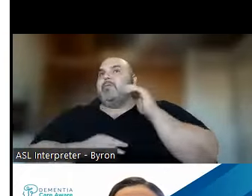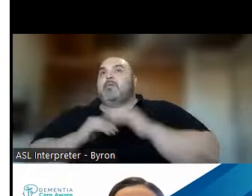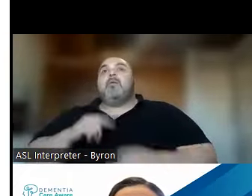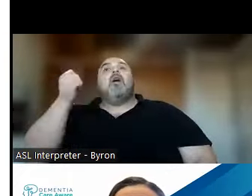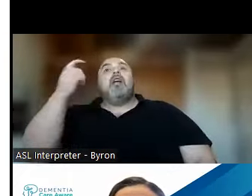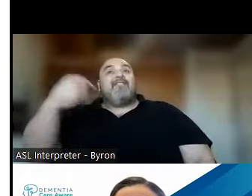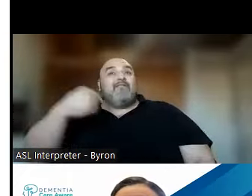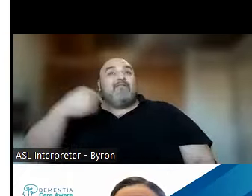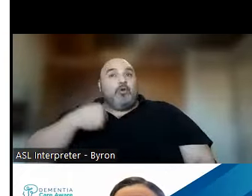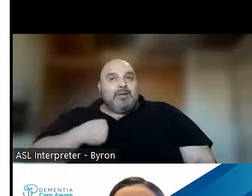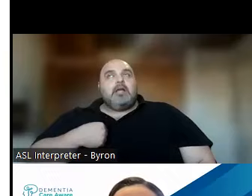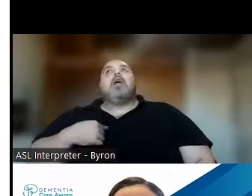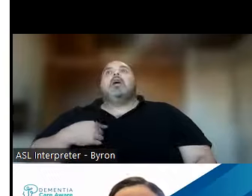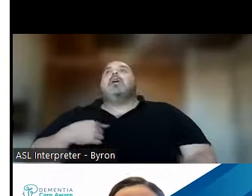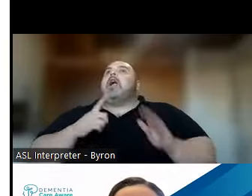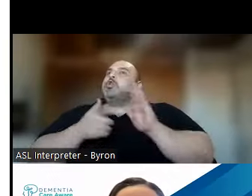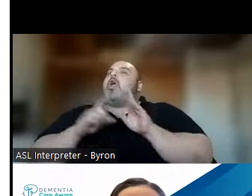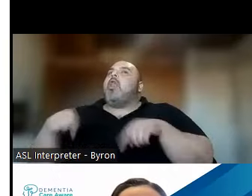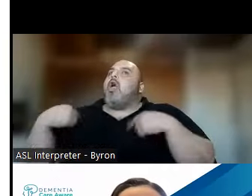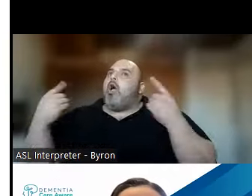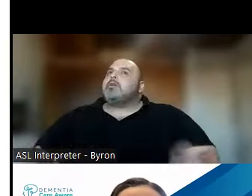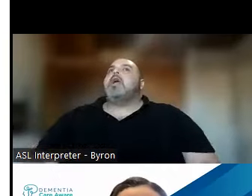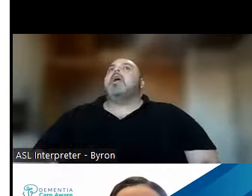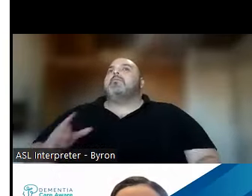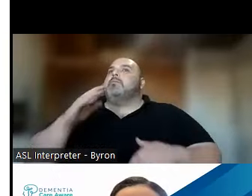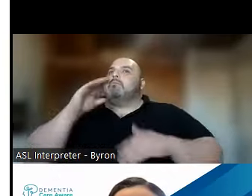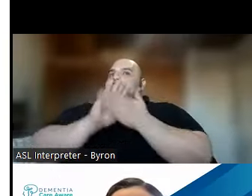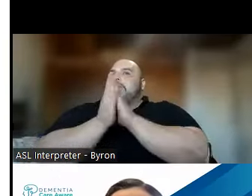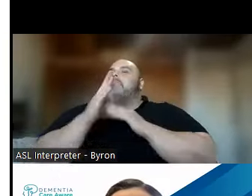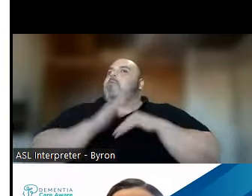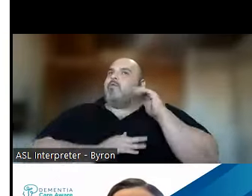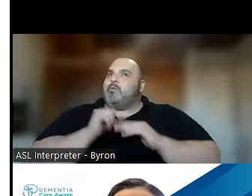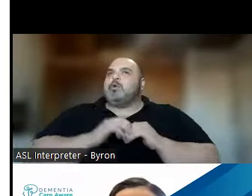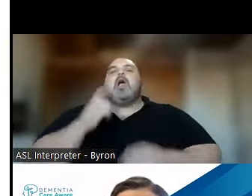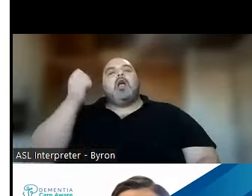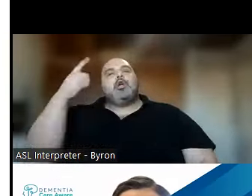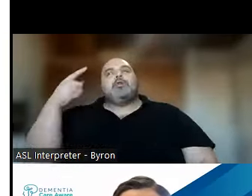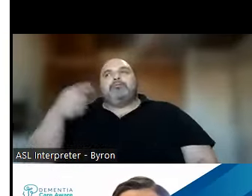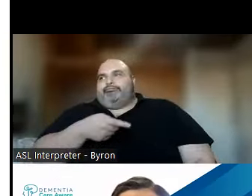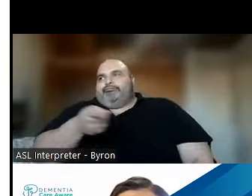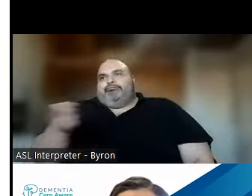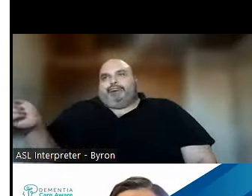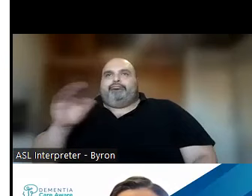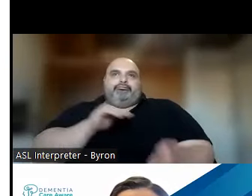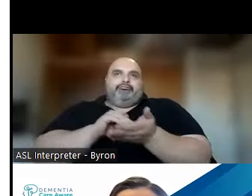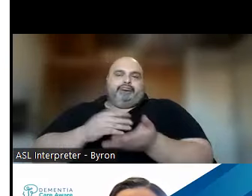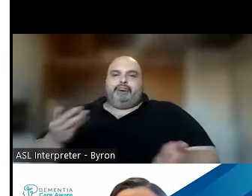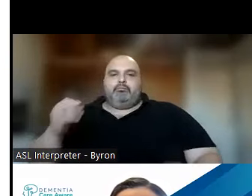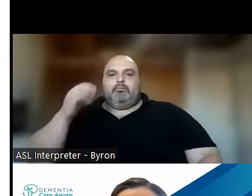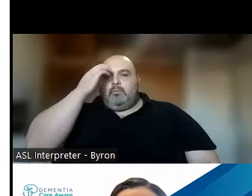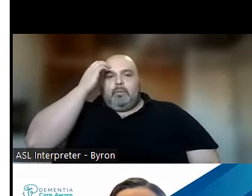it. So I definitely understand where they're coming from. Next slide, please.